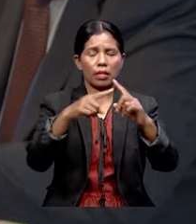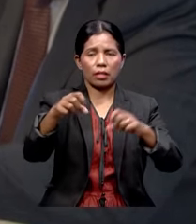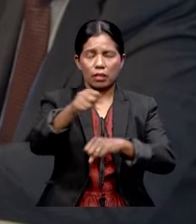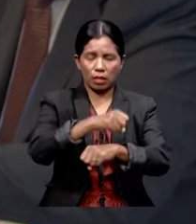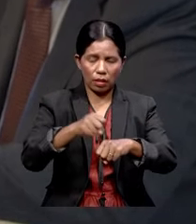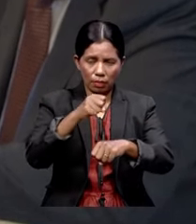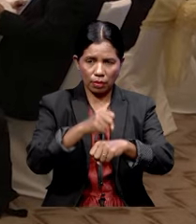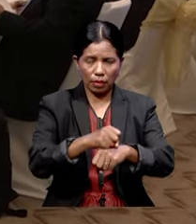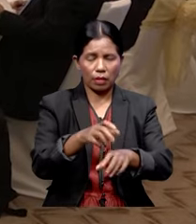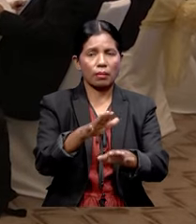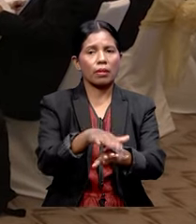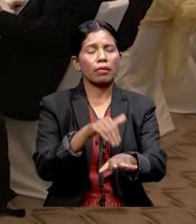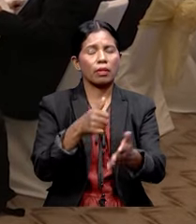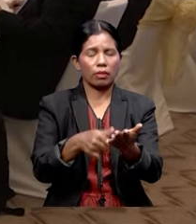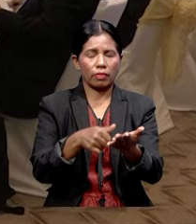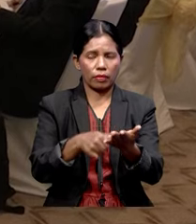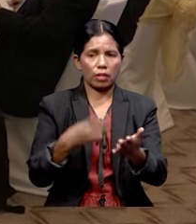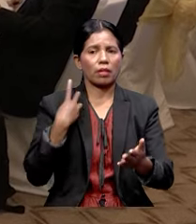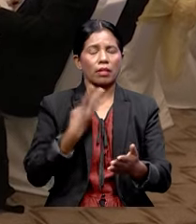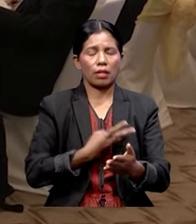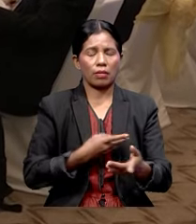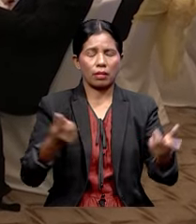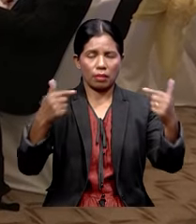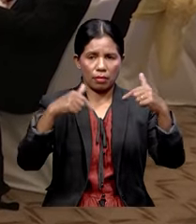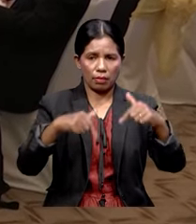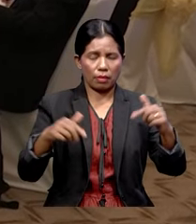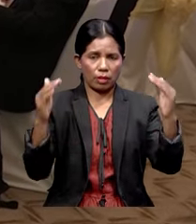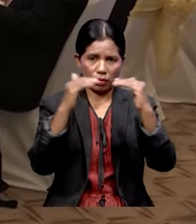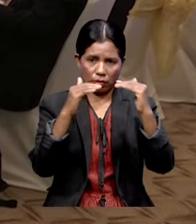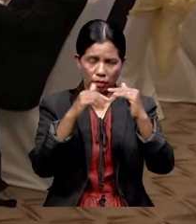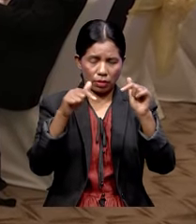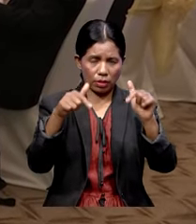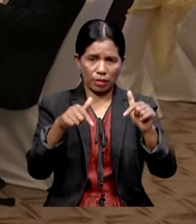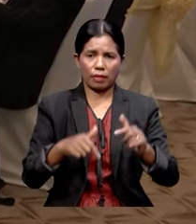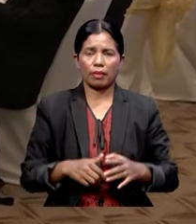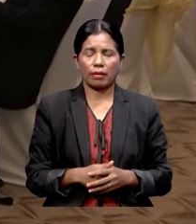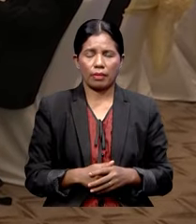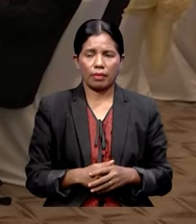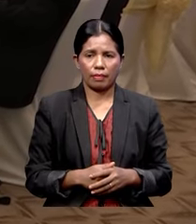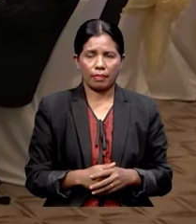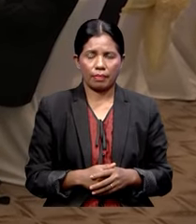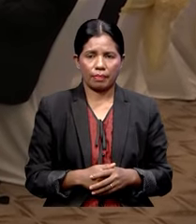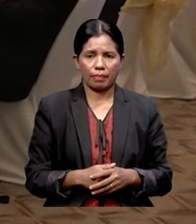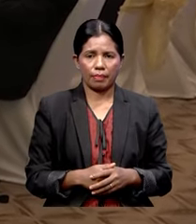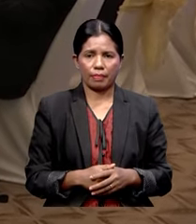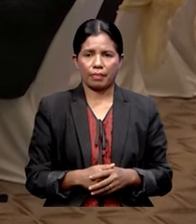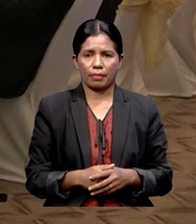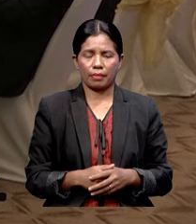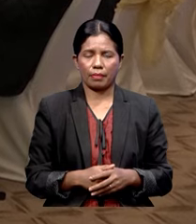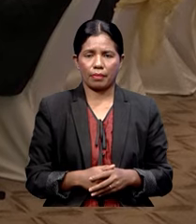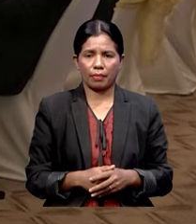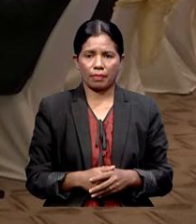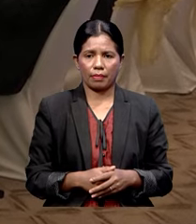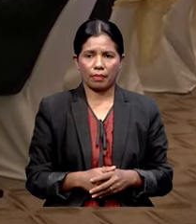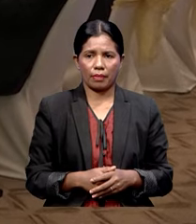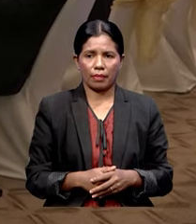a host nation for the warm hospitality extended to us and our delegation.